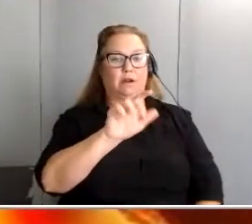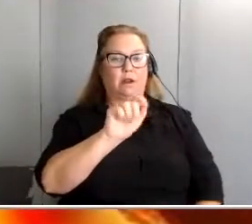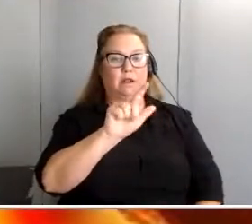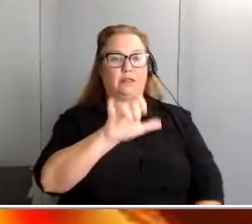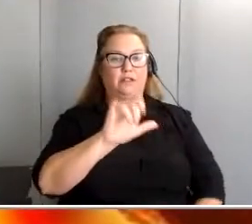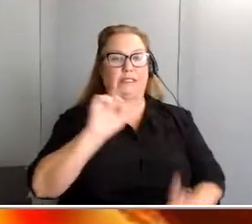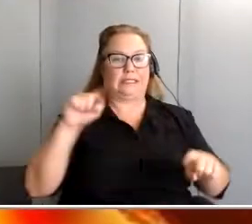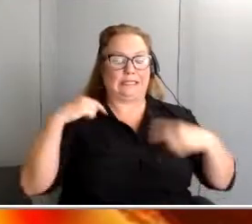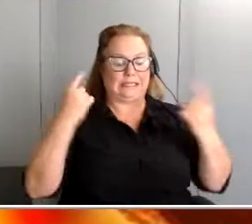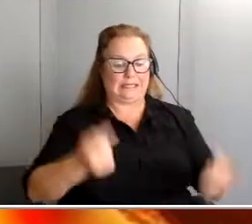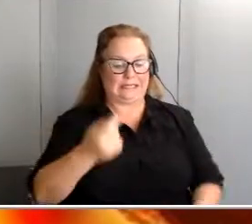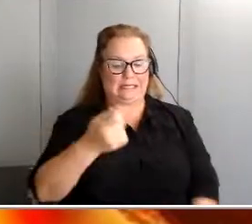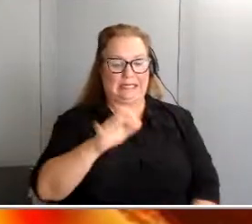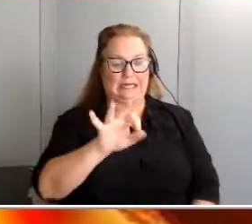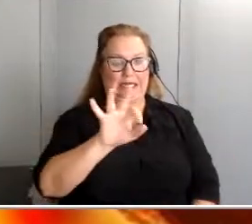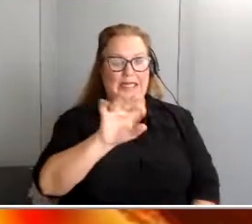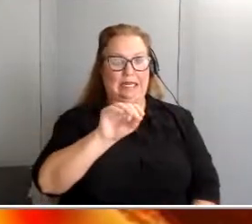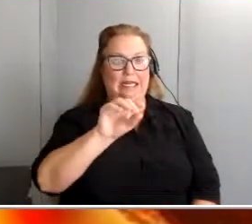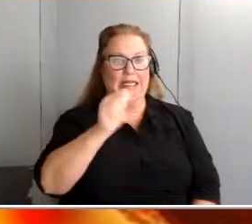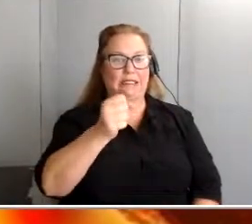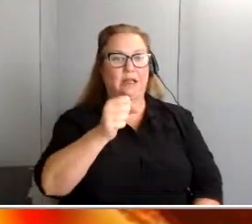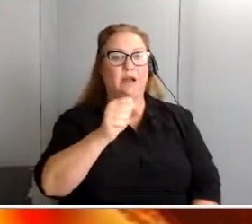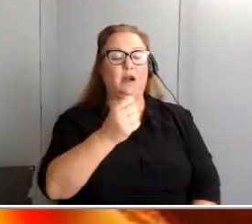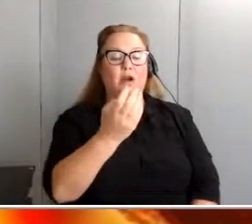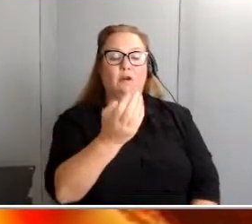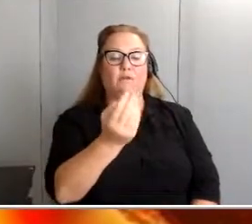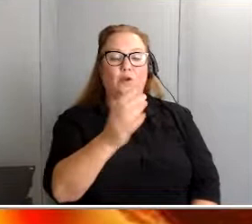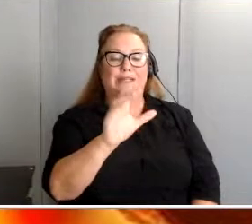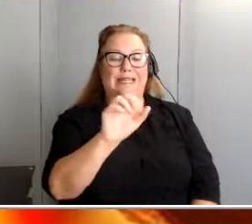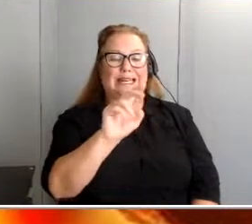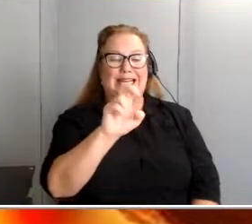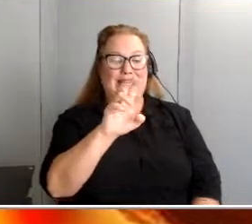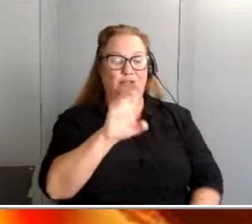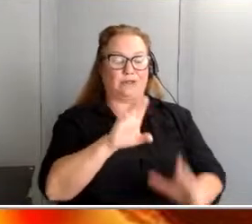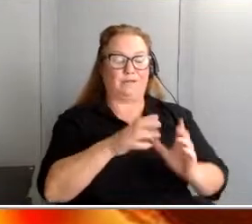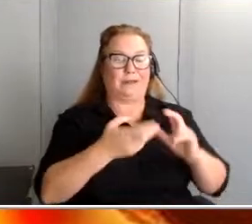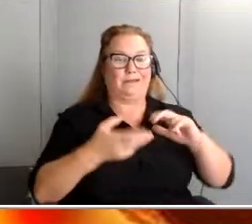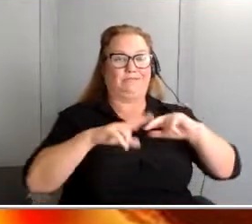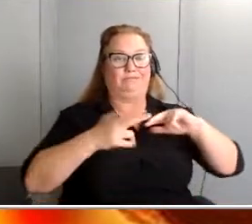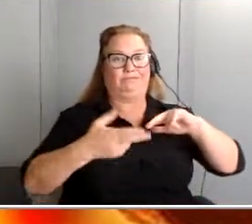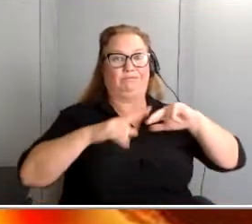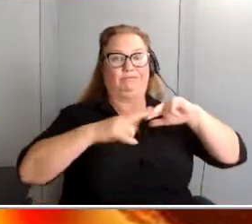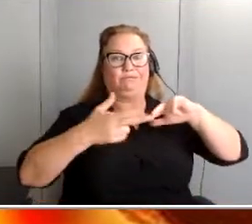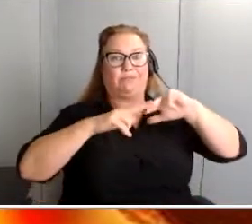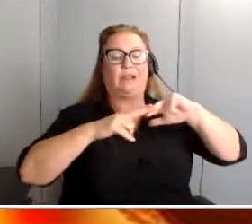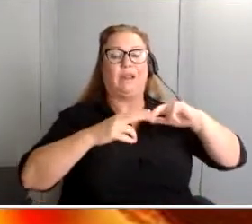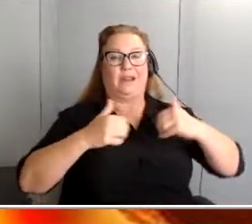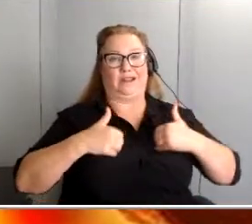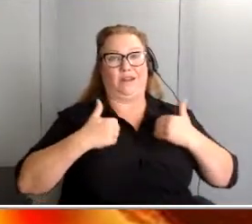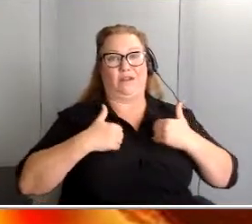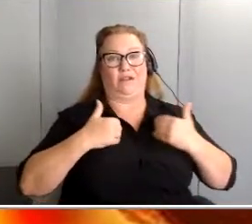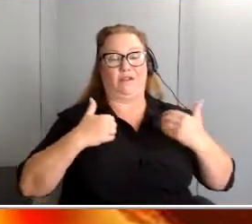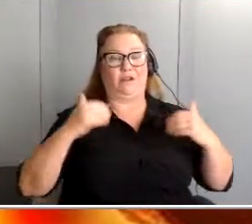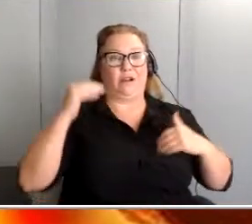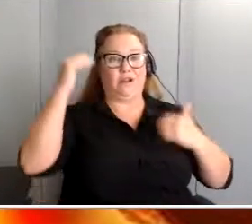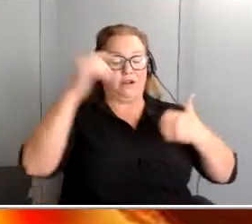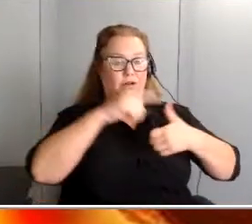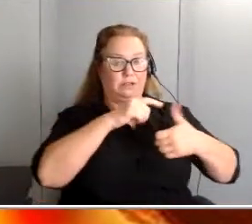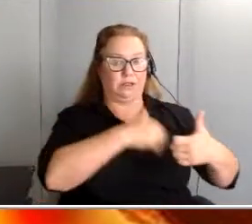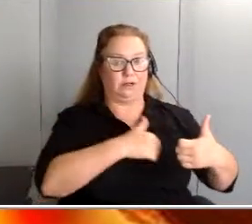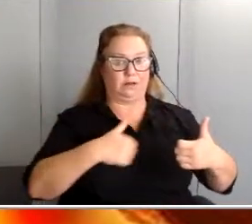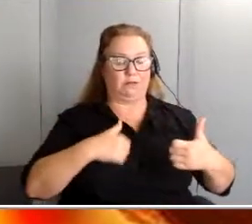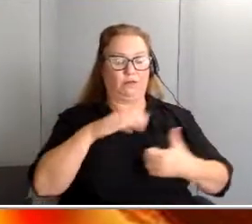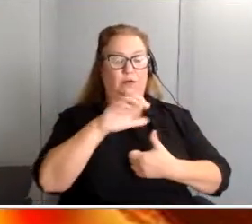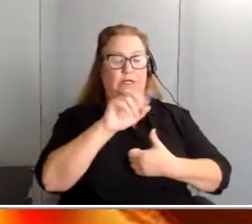1990s, rates of 14 cancers have been inching up annually among younger adults. It includes everything from breast cancer, colon,